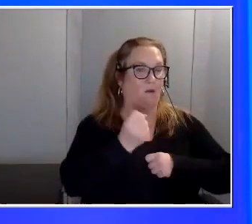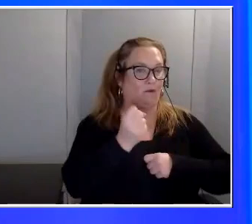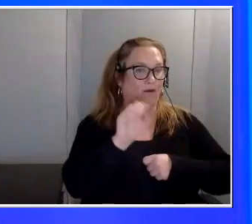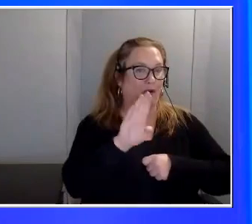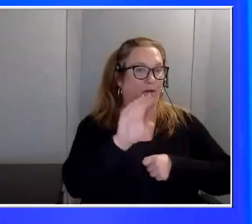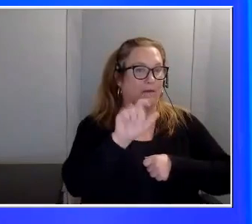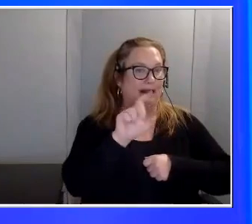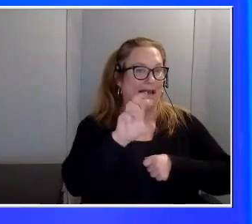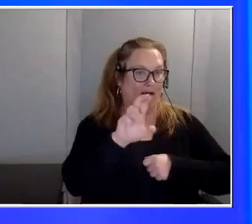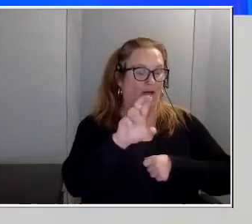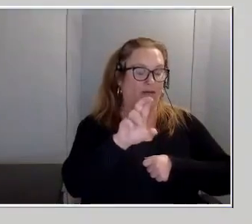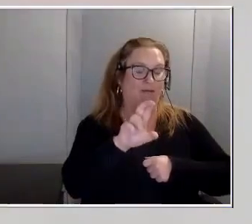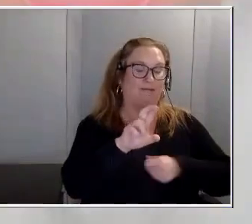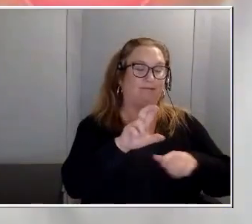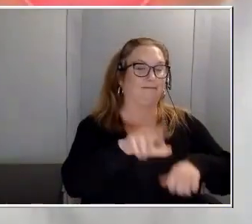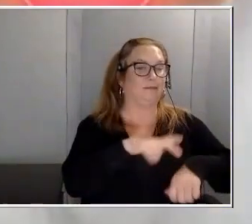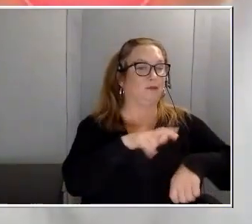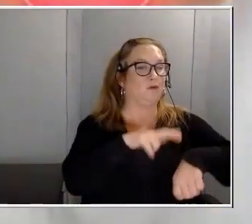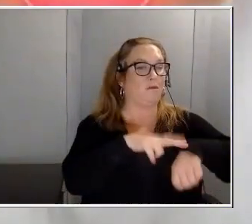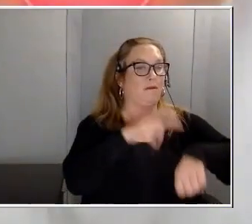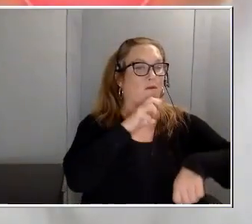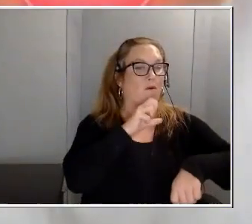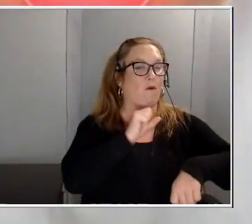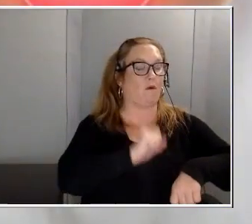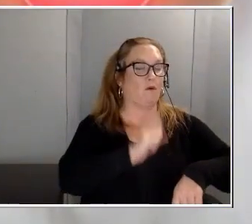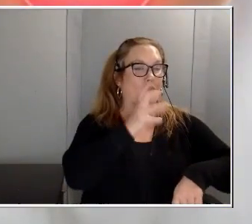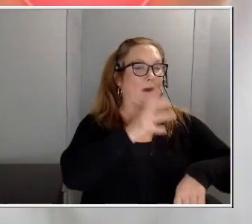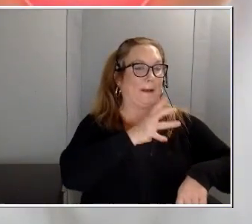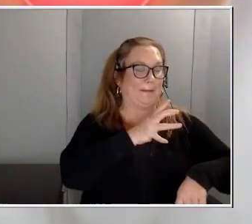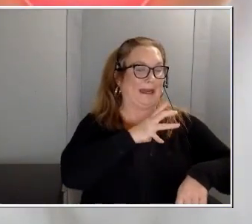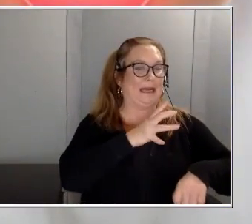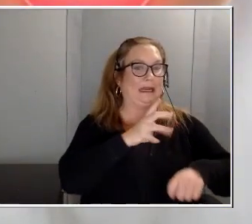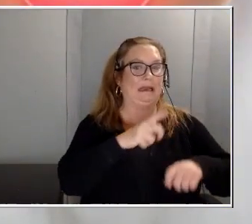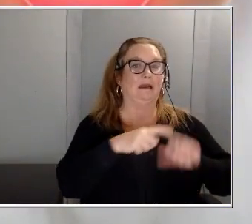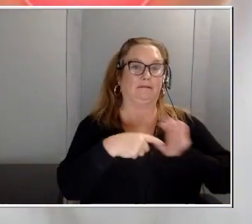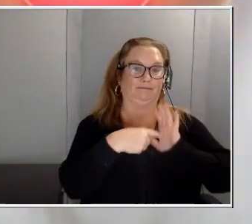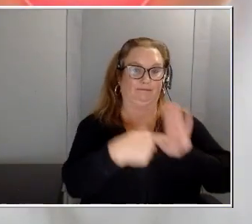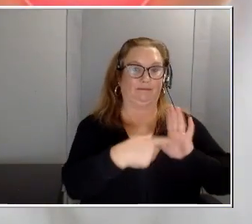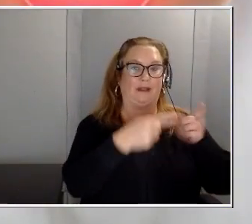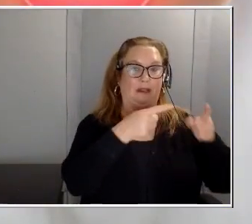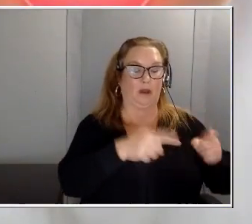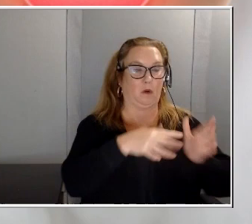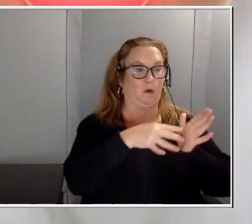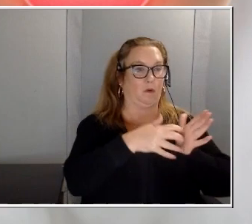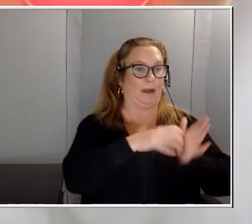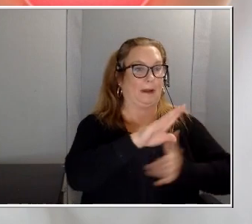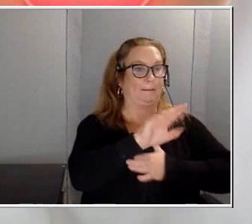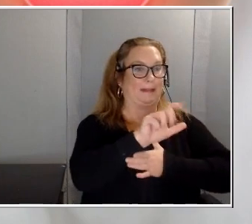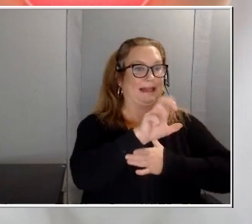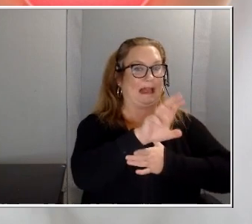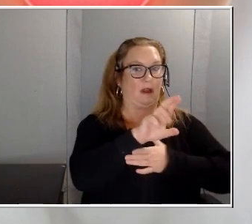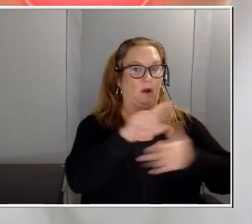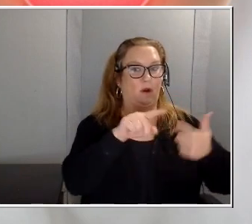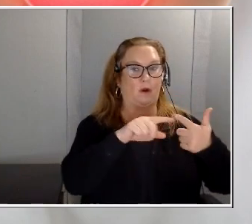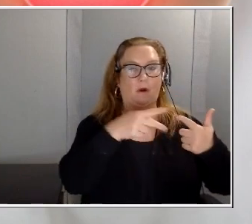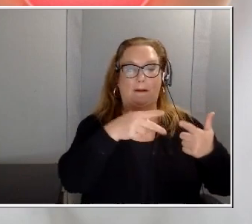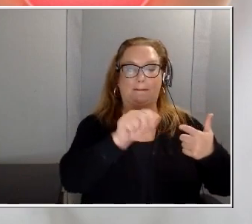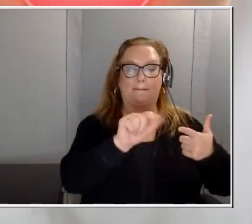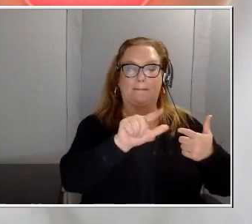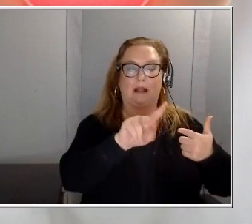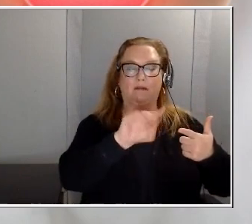older women. Why? The National Institute on Aging reports it can happen due to a weak bladder or pelvic floor